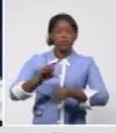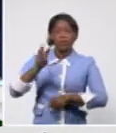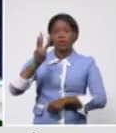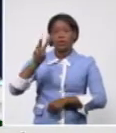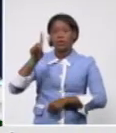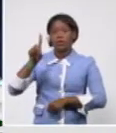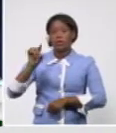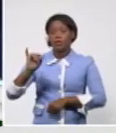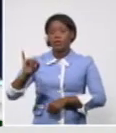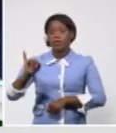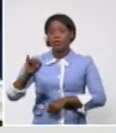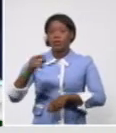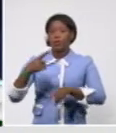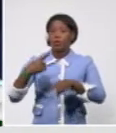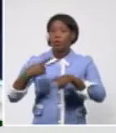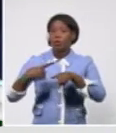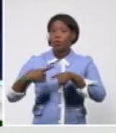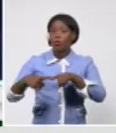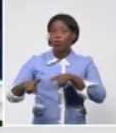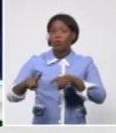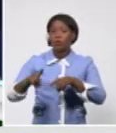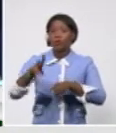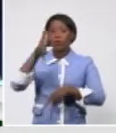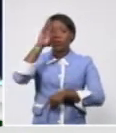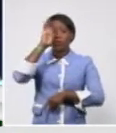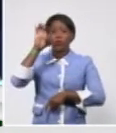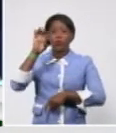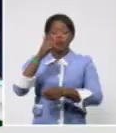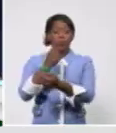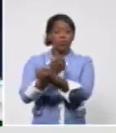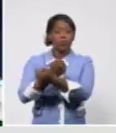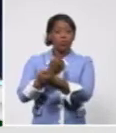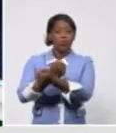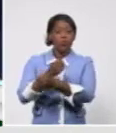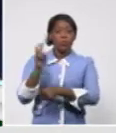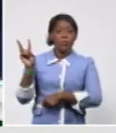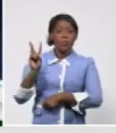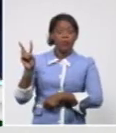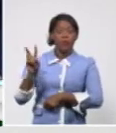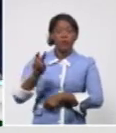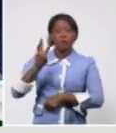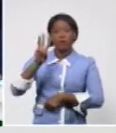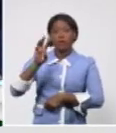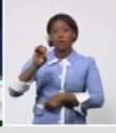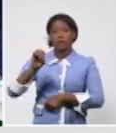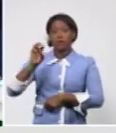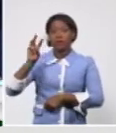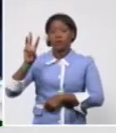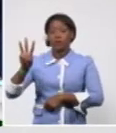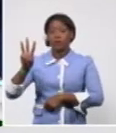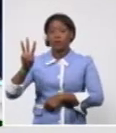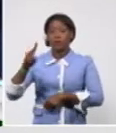557 in the Naval Hospital, 409 in the Molecular Immunology Center,